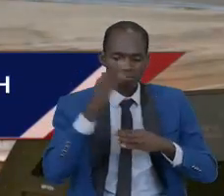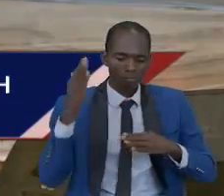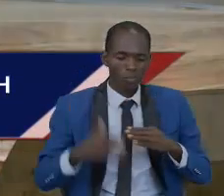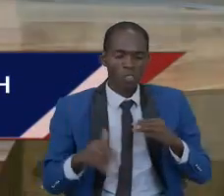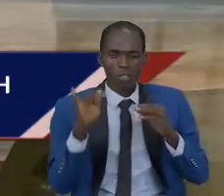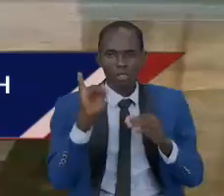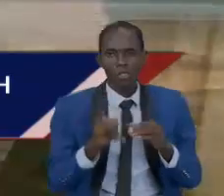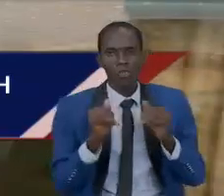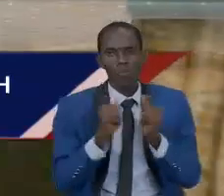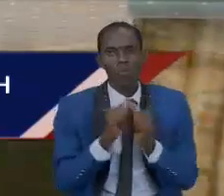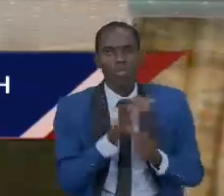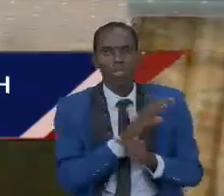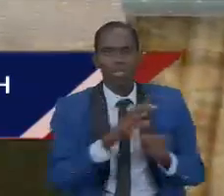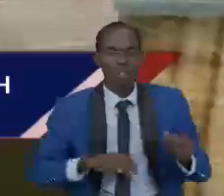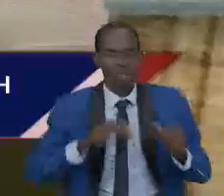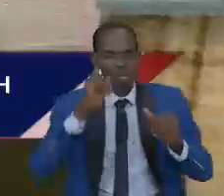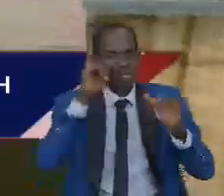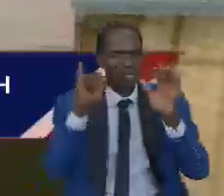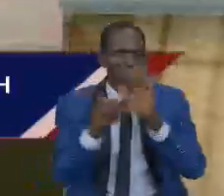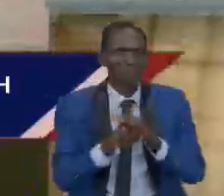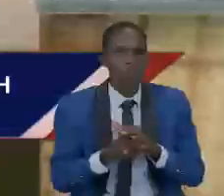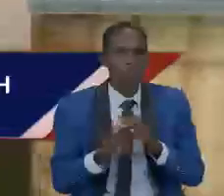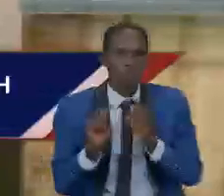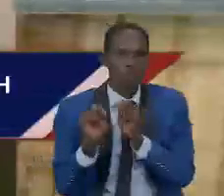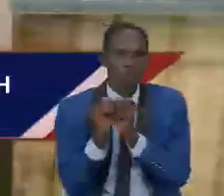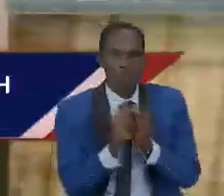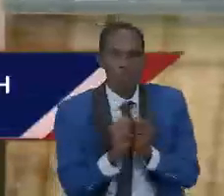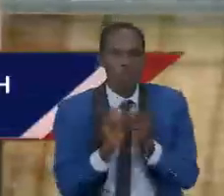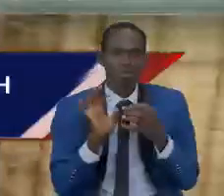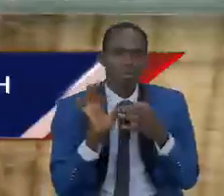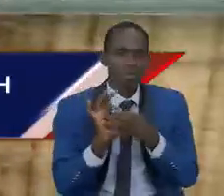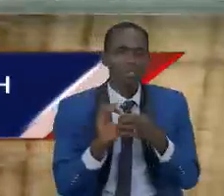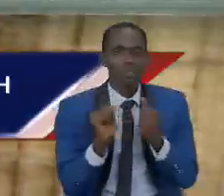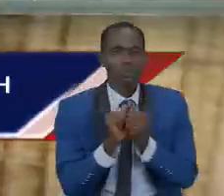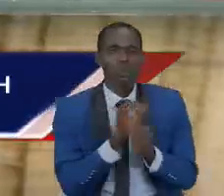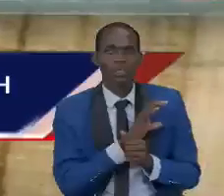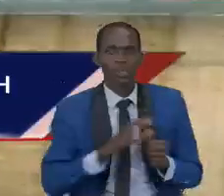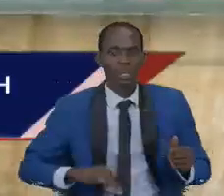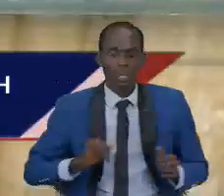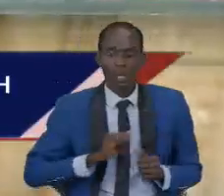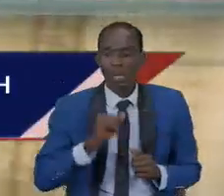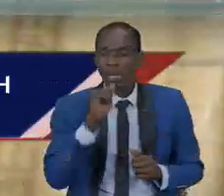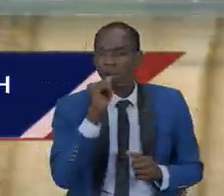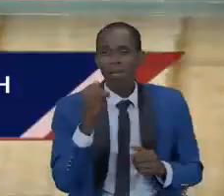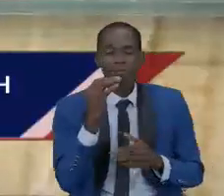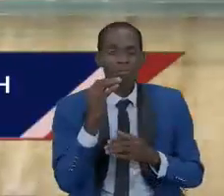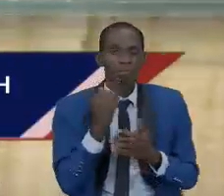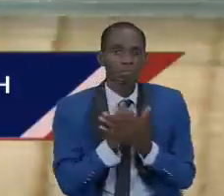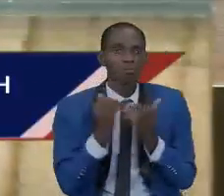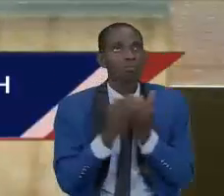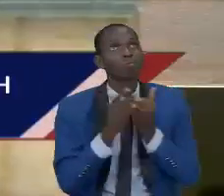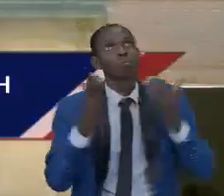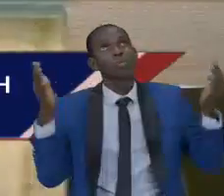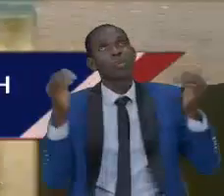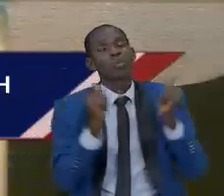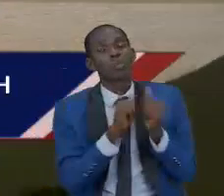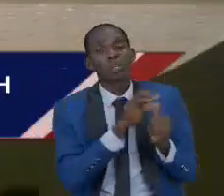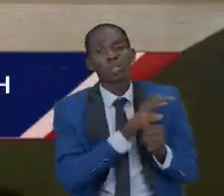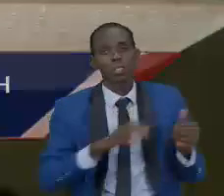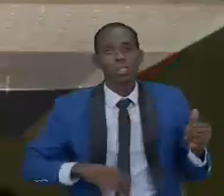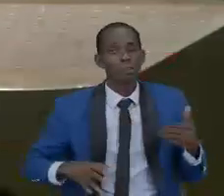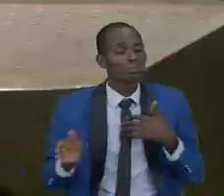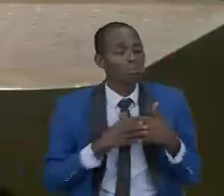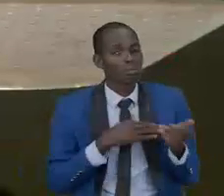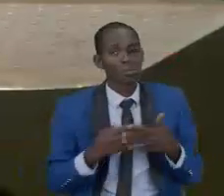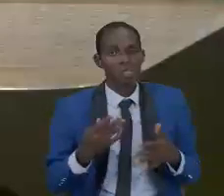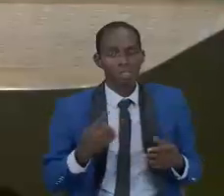identified with Christ I am crucified with Christ nevertheless I live yet